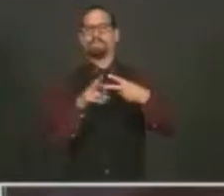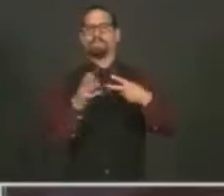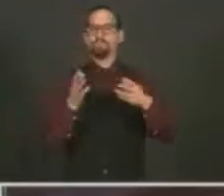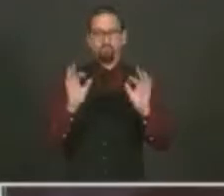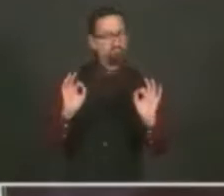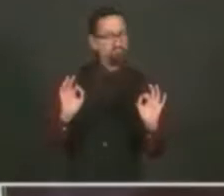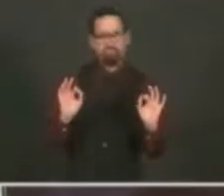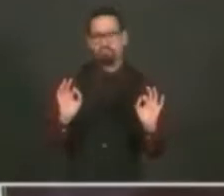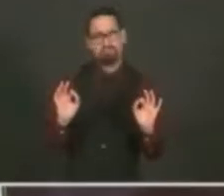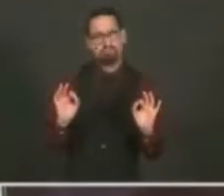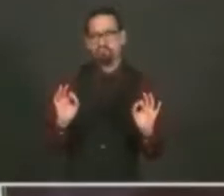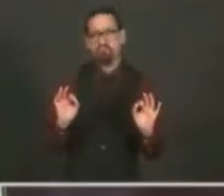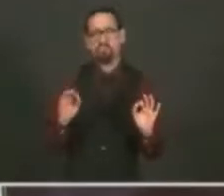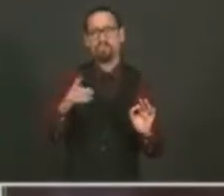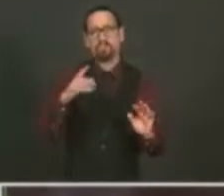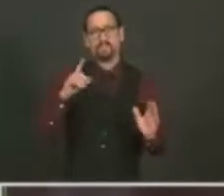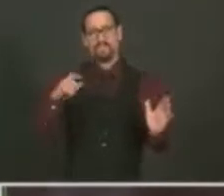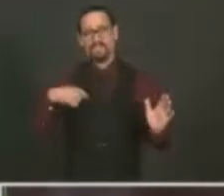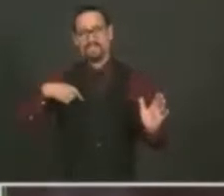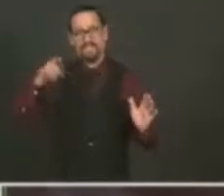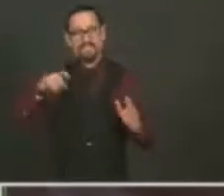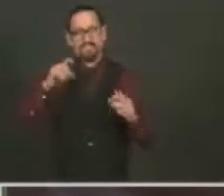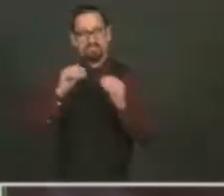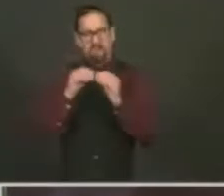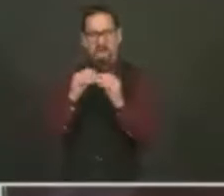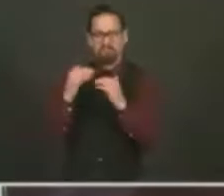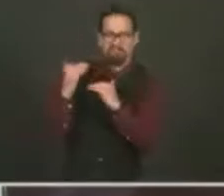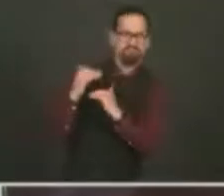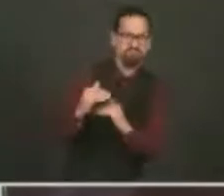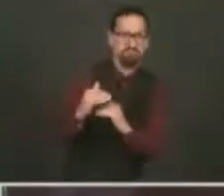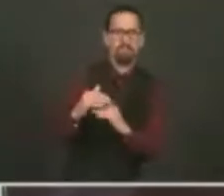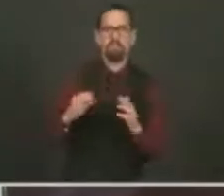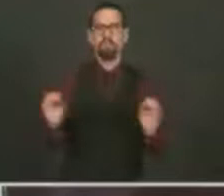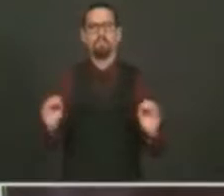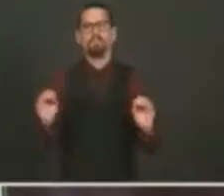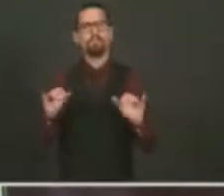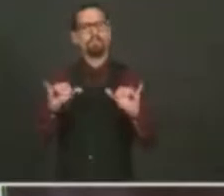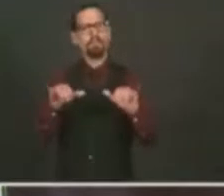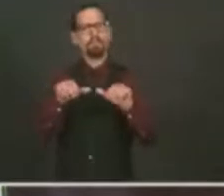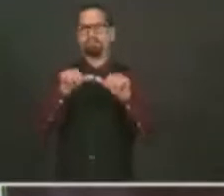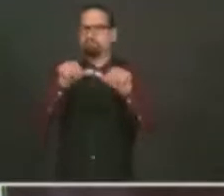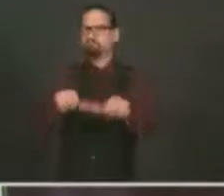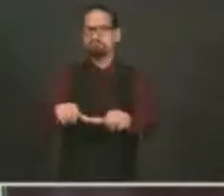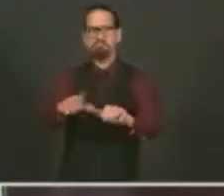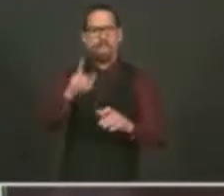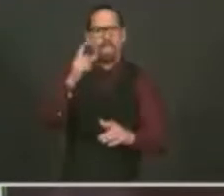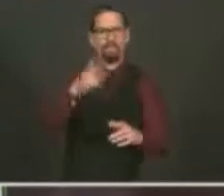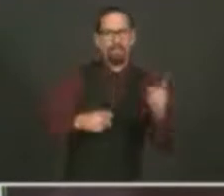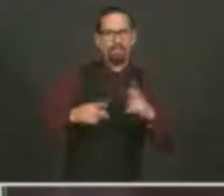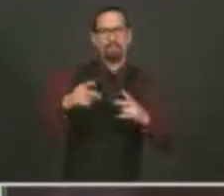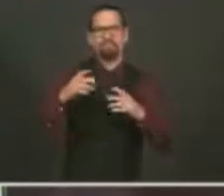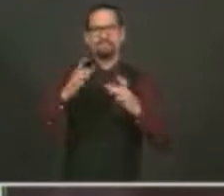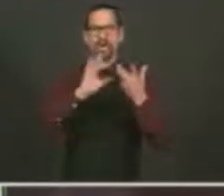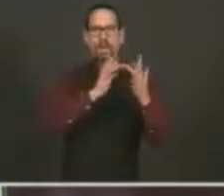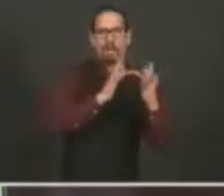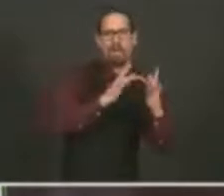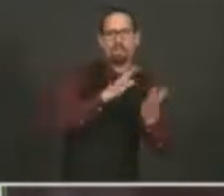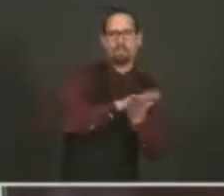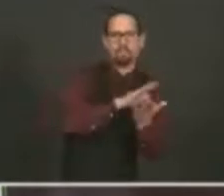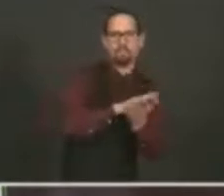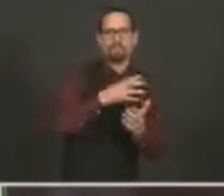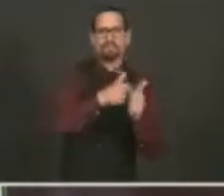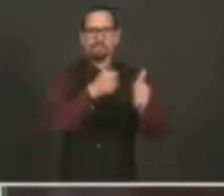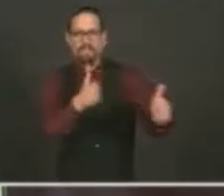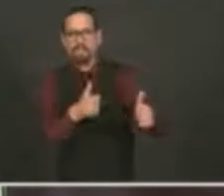need to restrict further because they have done a good job in keeping the cases contained,